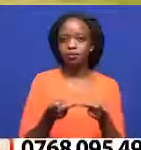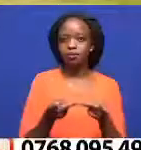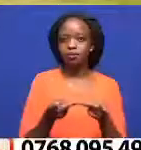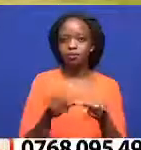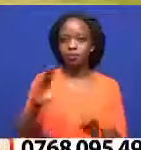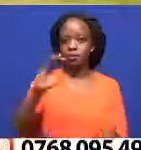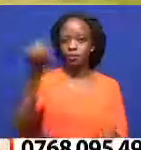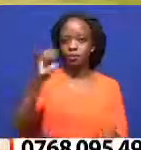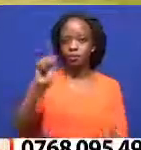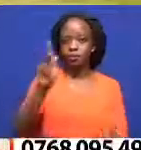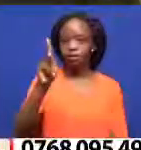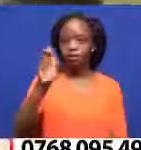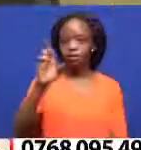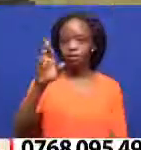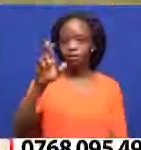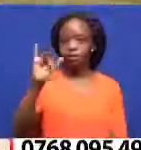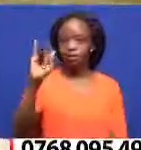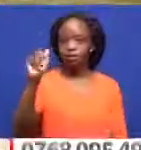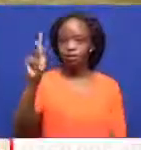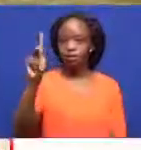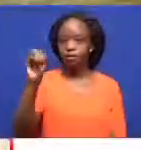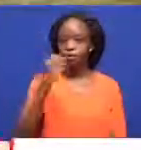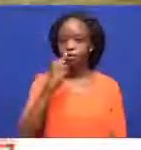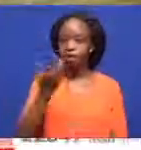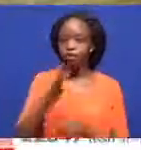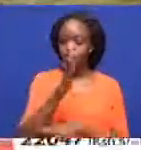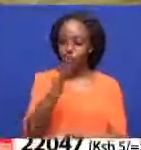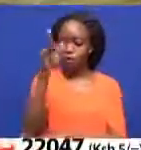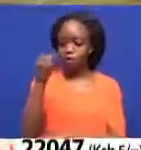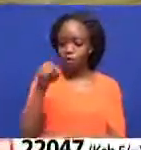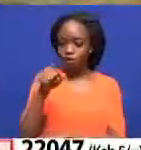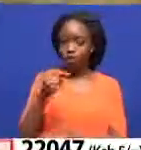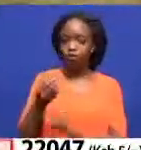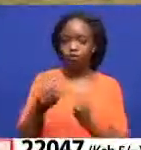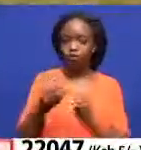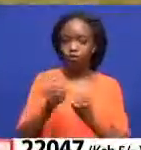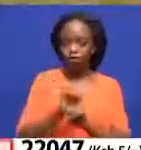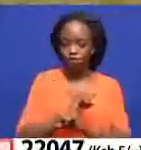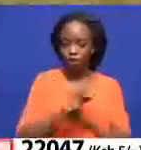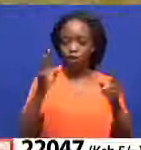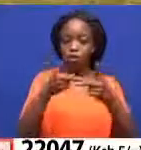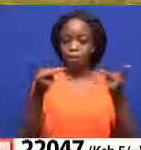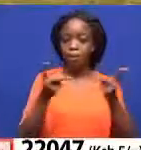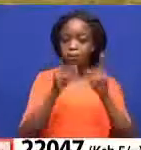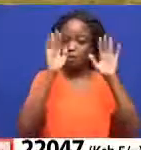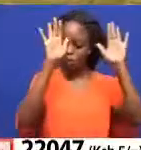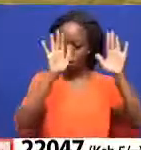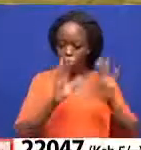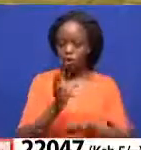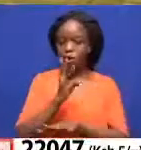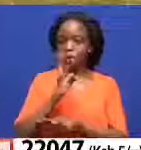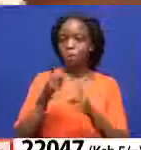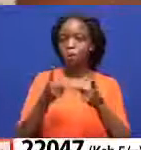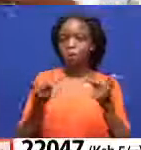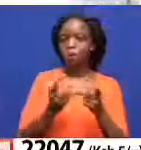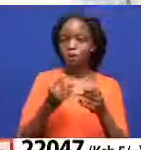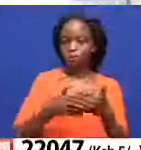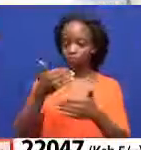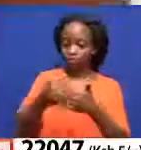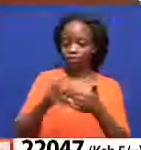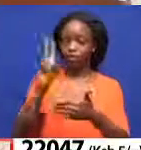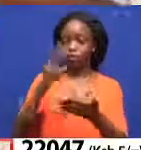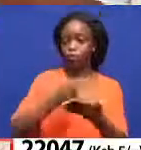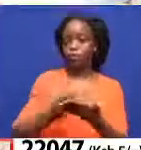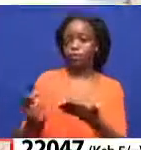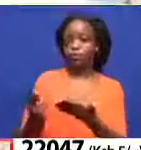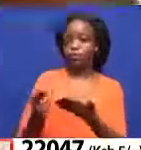CS Keriako Tobiko says Kaptagat Forest will be gazetted as an important water tower in the next 2 weeks.